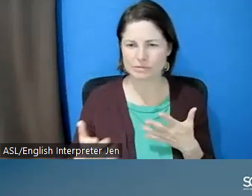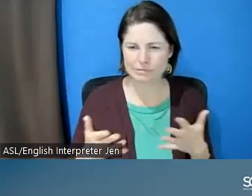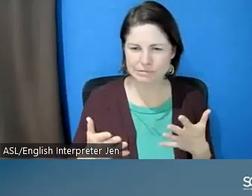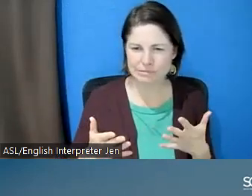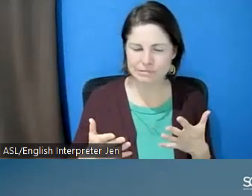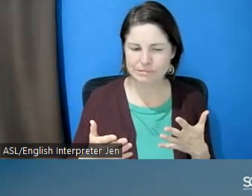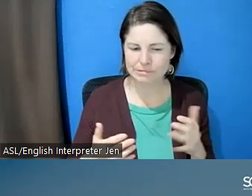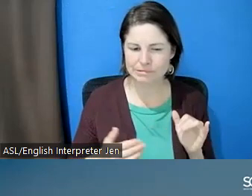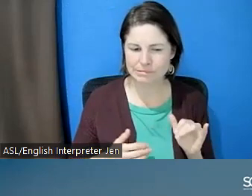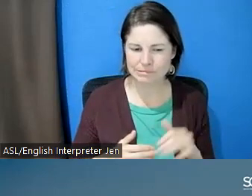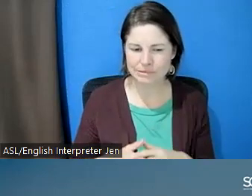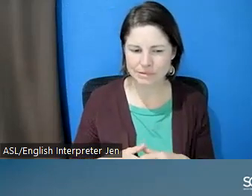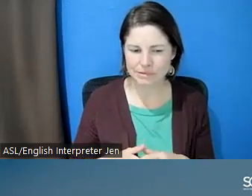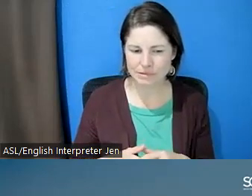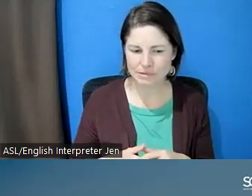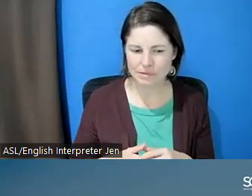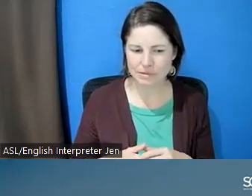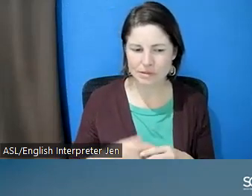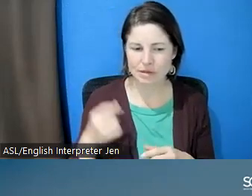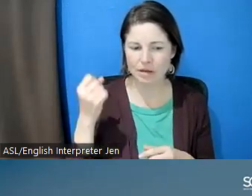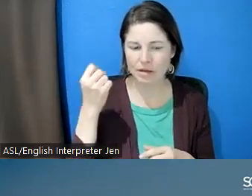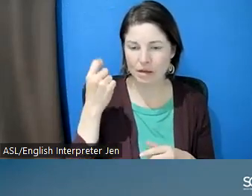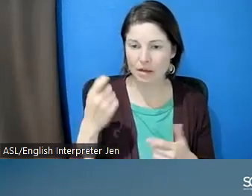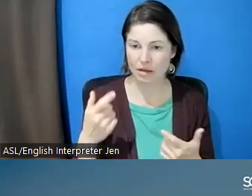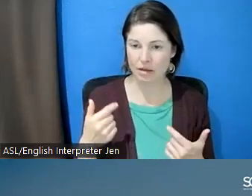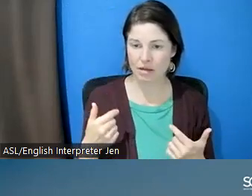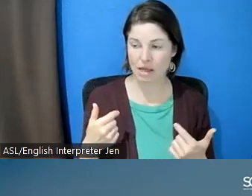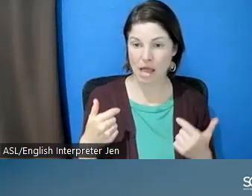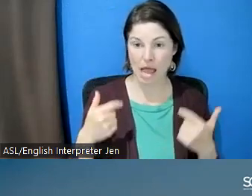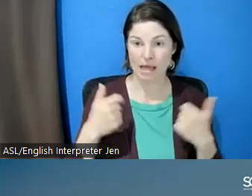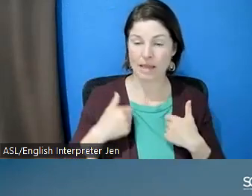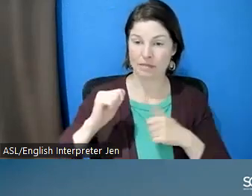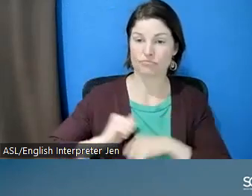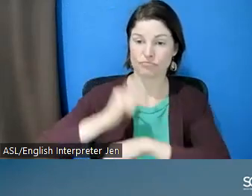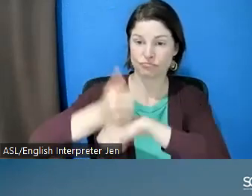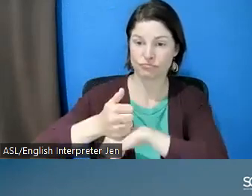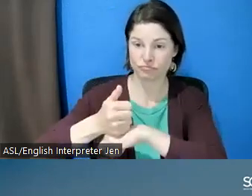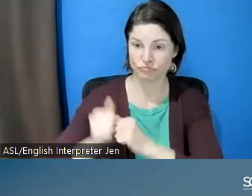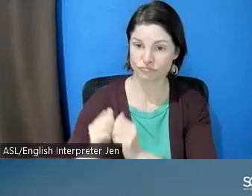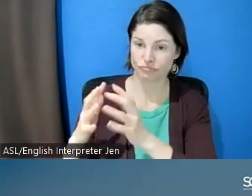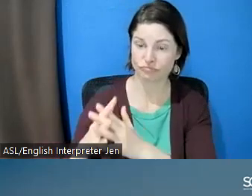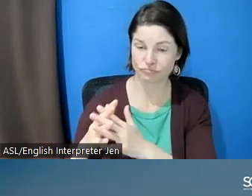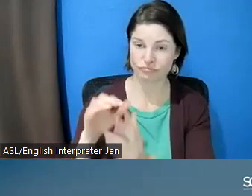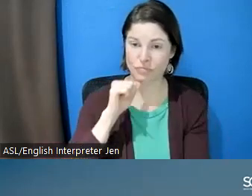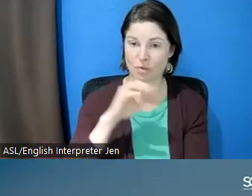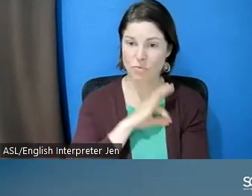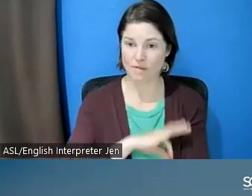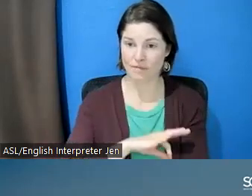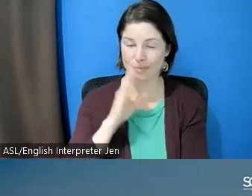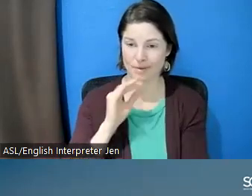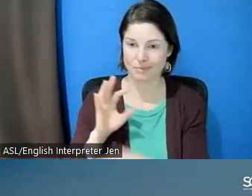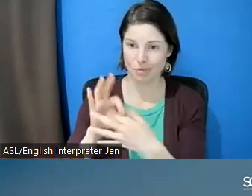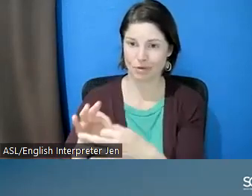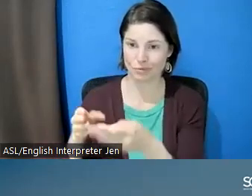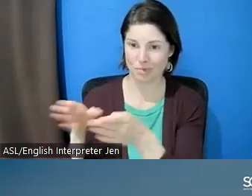person can found a nonprofit, but you don't technically own it because it's a public benefit corporation. So since